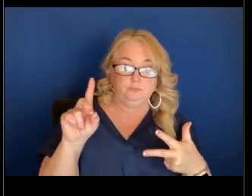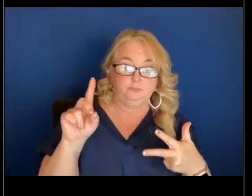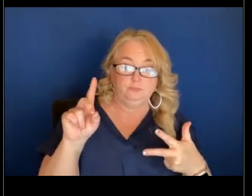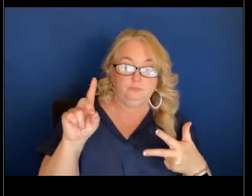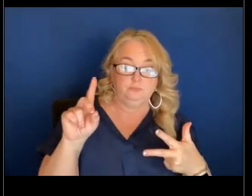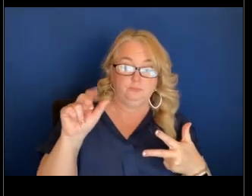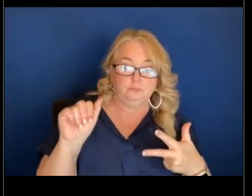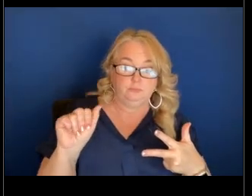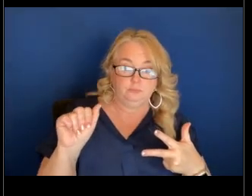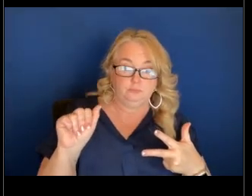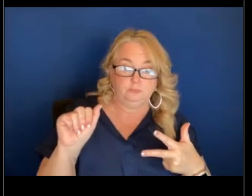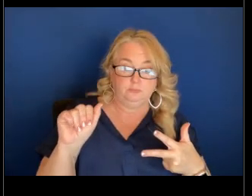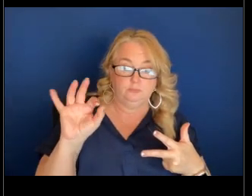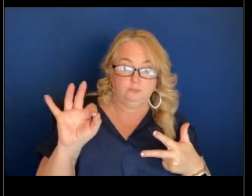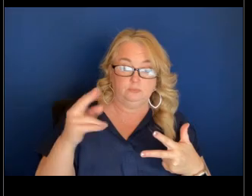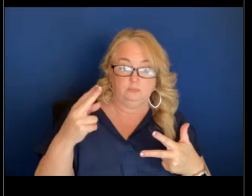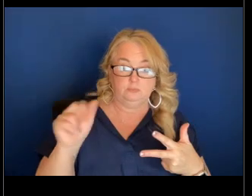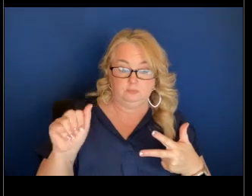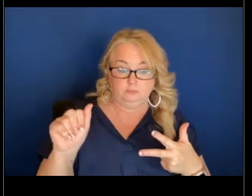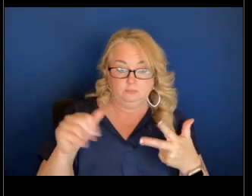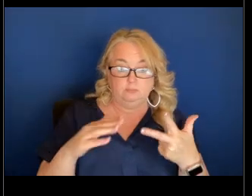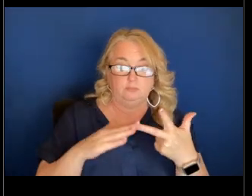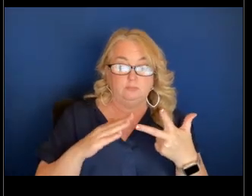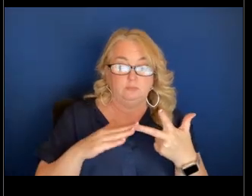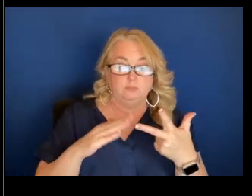Second option, ADA and FHA.